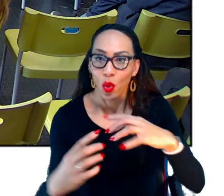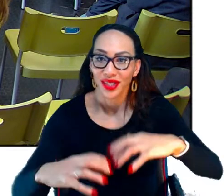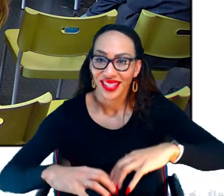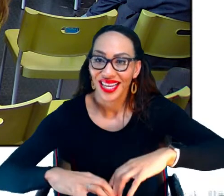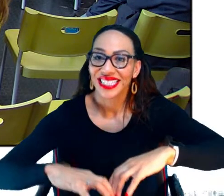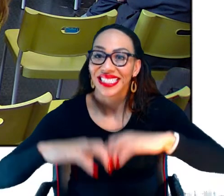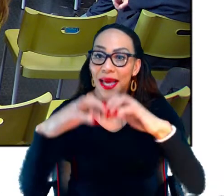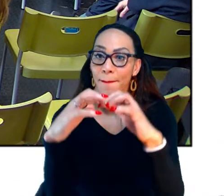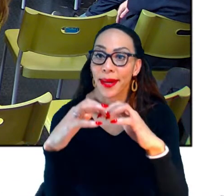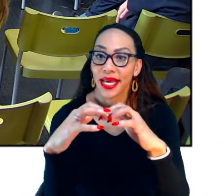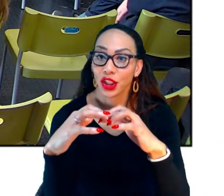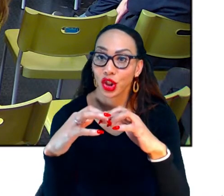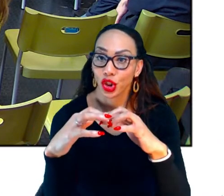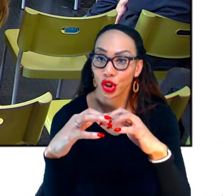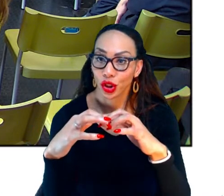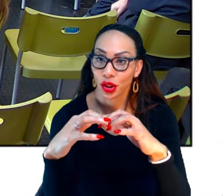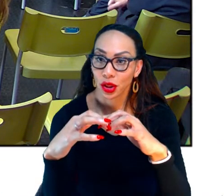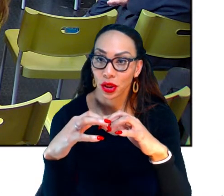which I